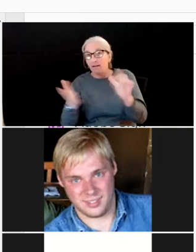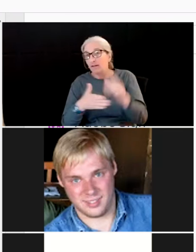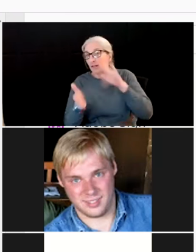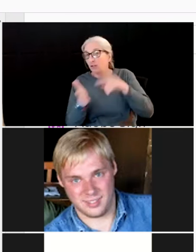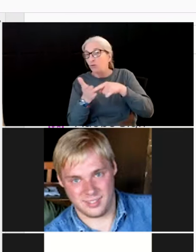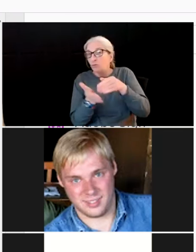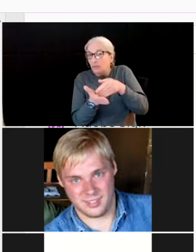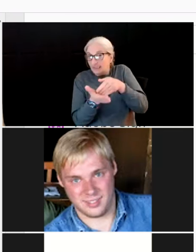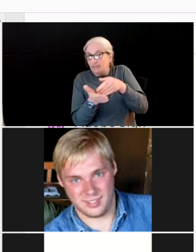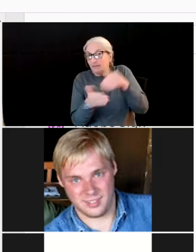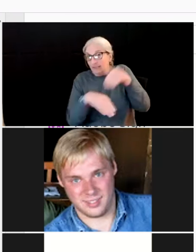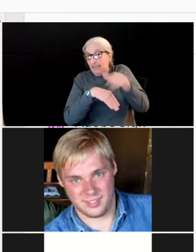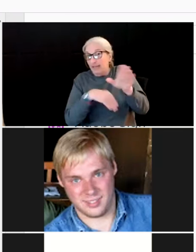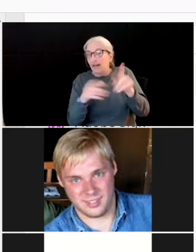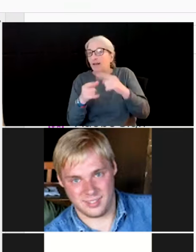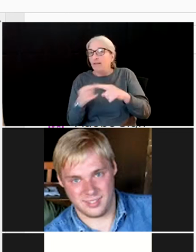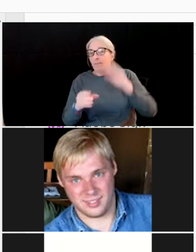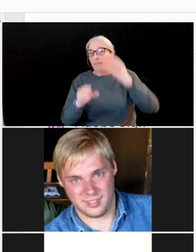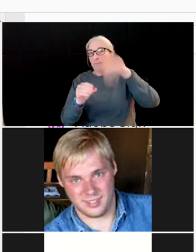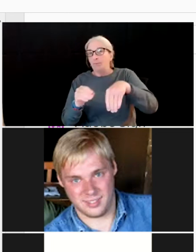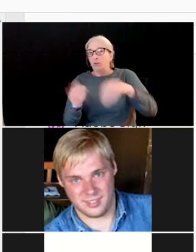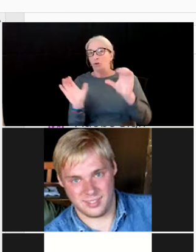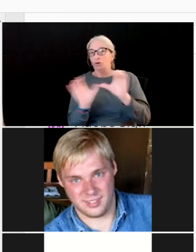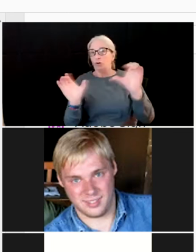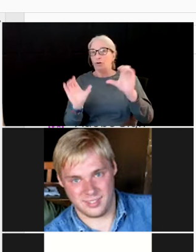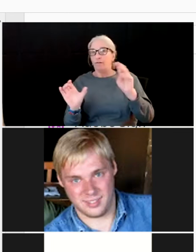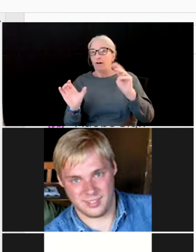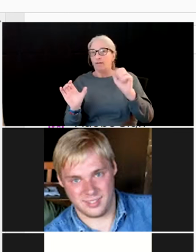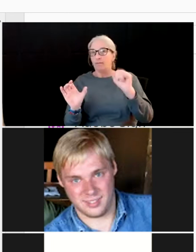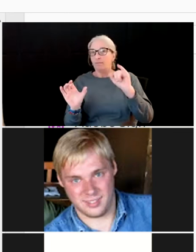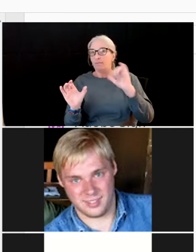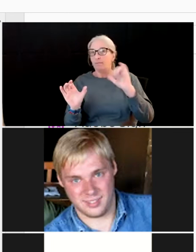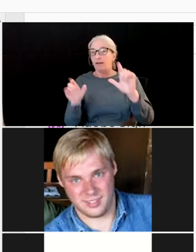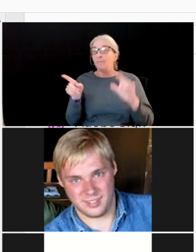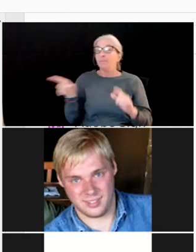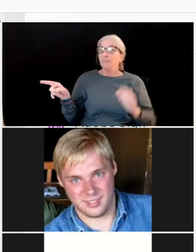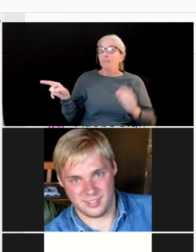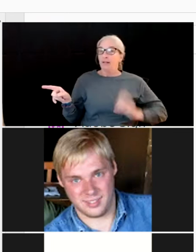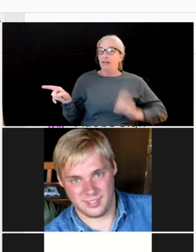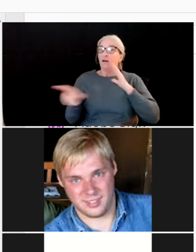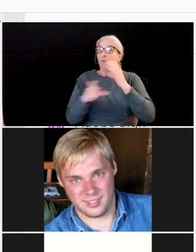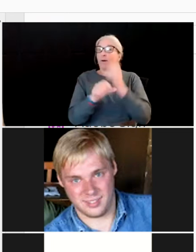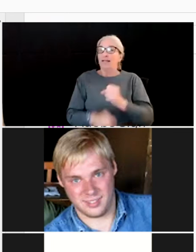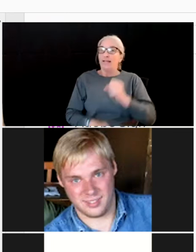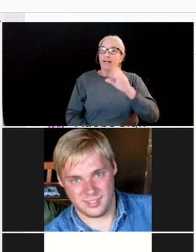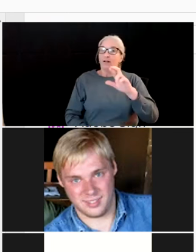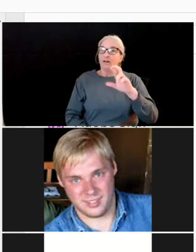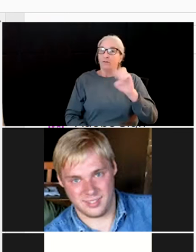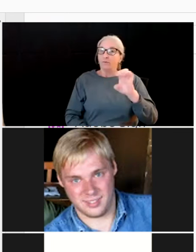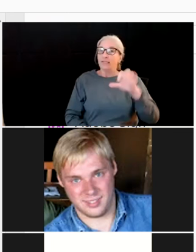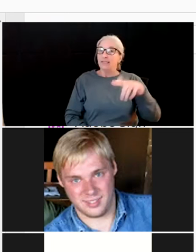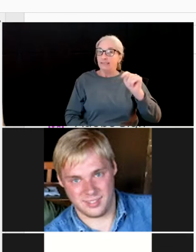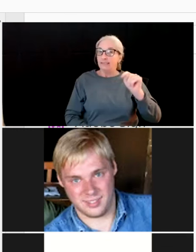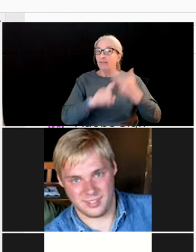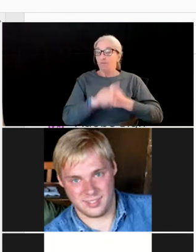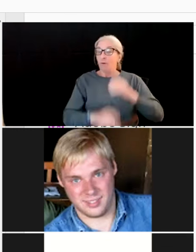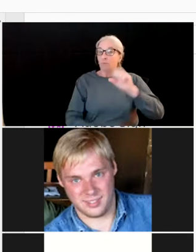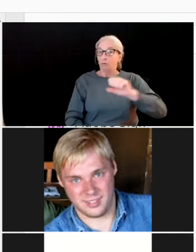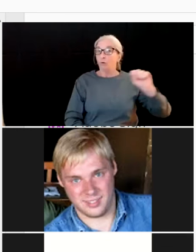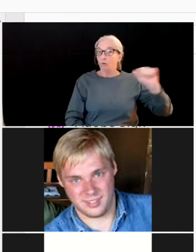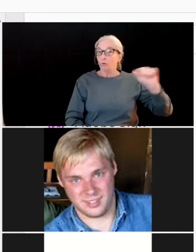and send it certified. And then the client will get a receipt from Social Security saying they got the package, and then they can use